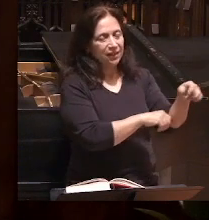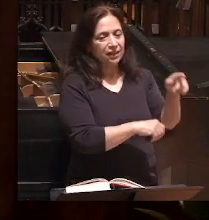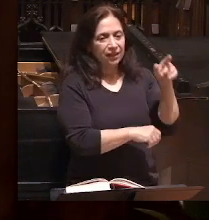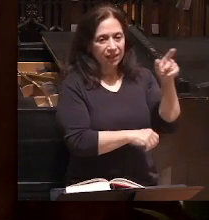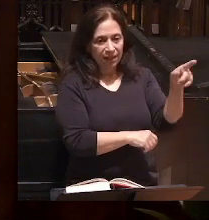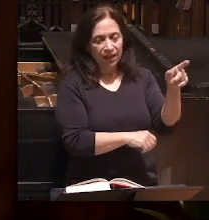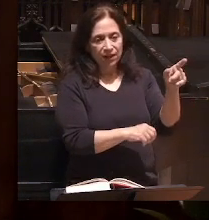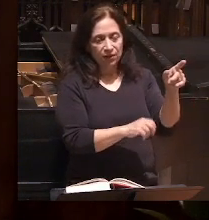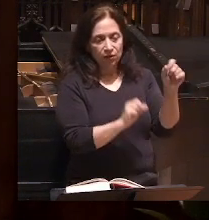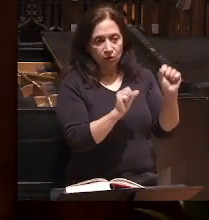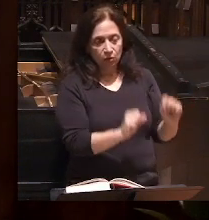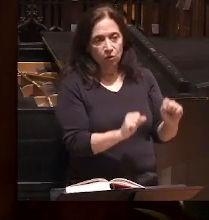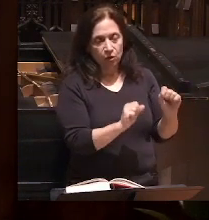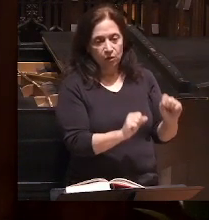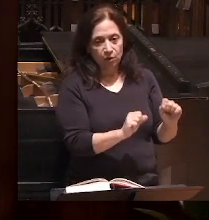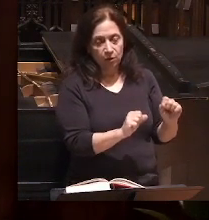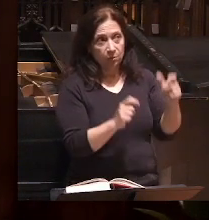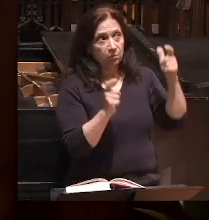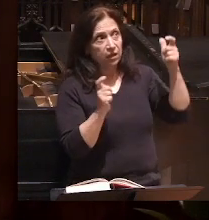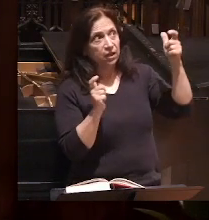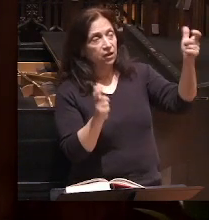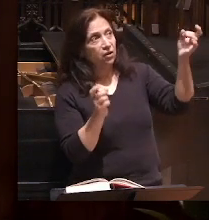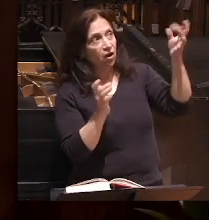might just be giants.